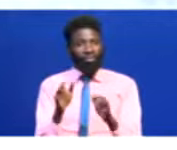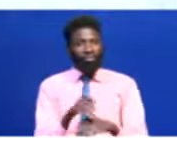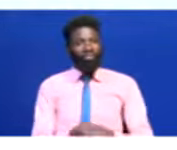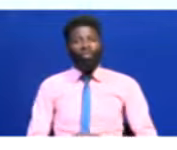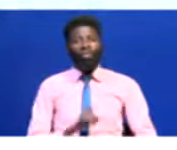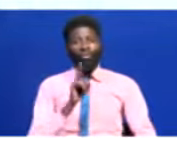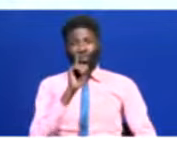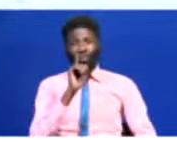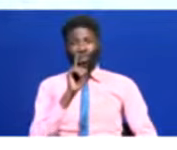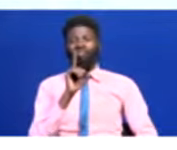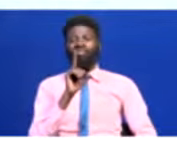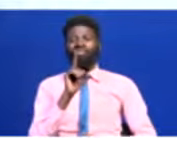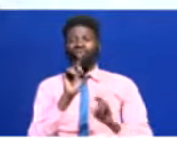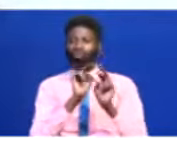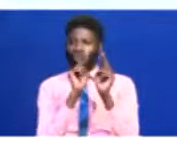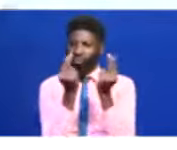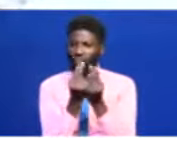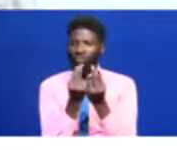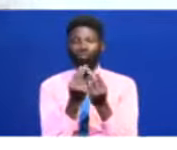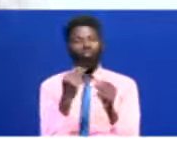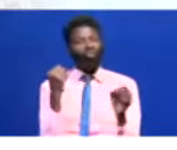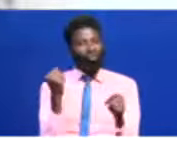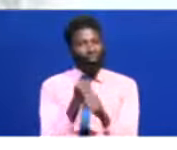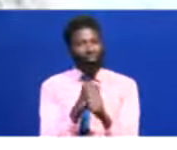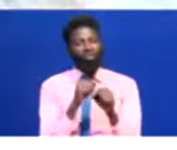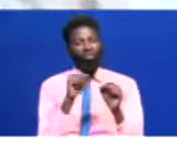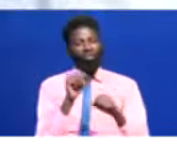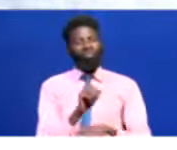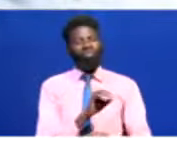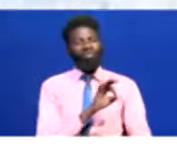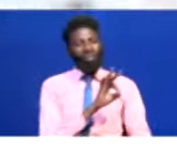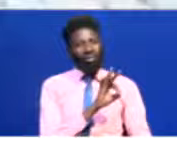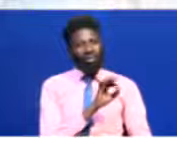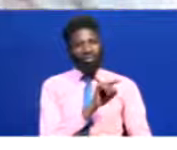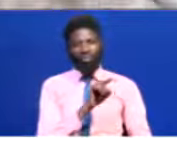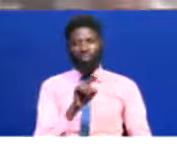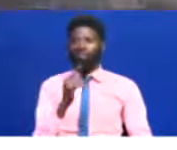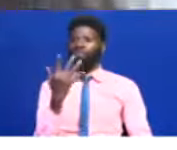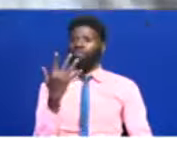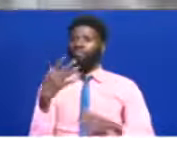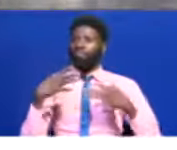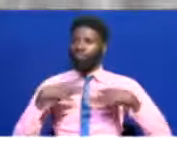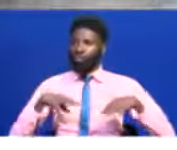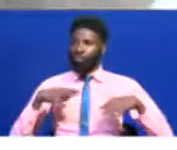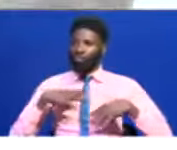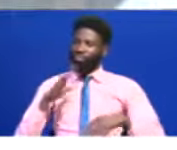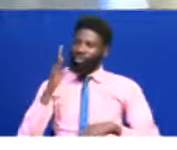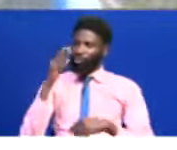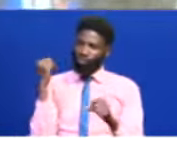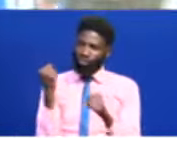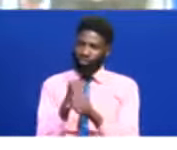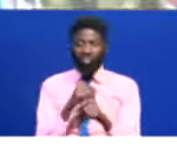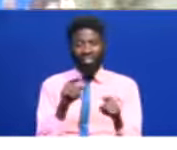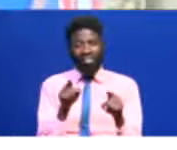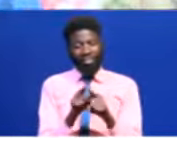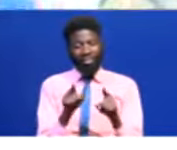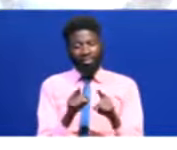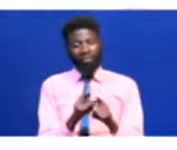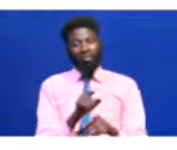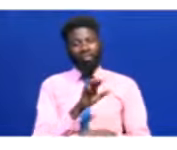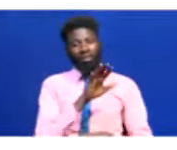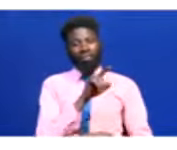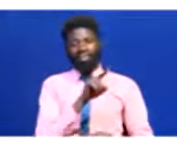gives direct jobs between 3 and 5 people. And between 5 and 8, they